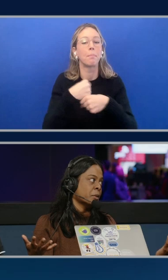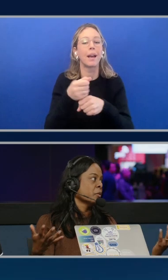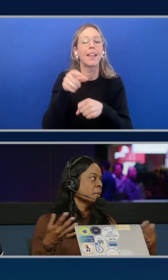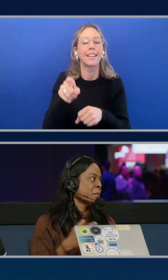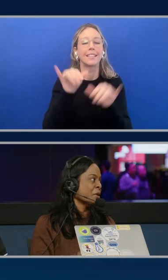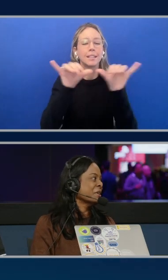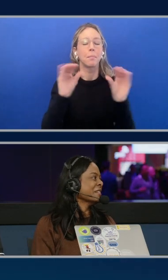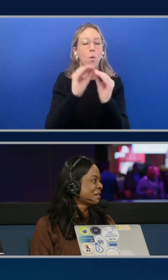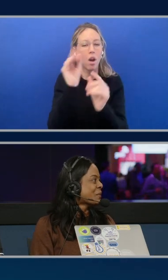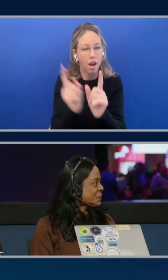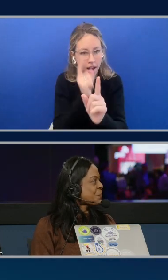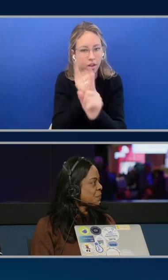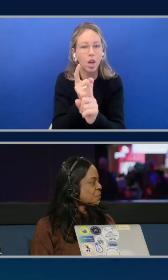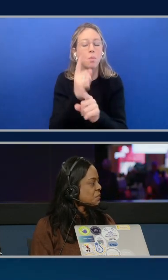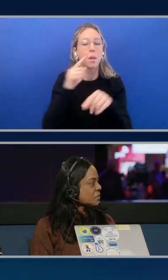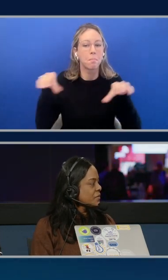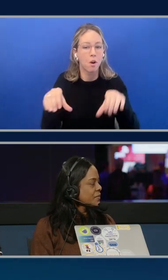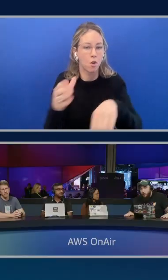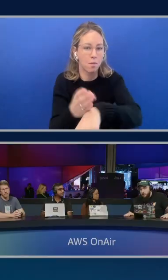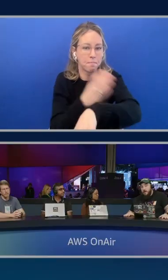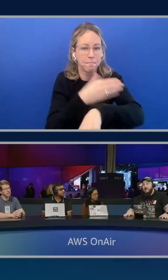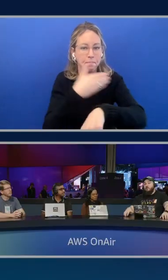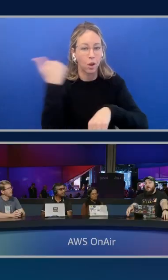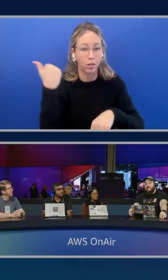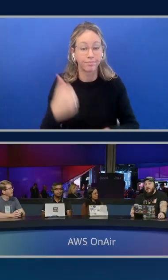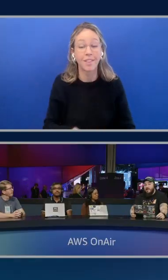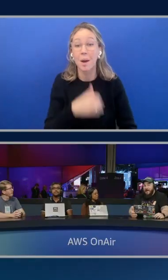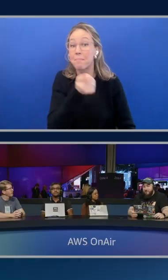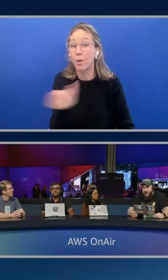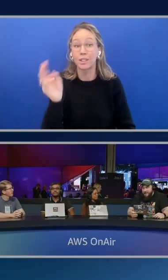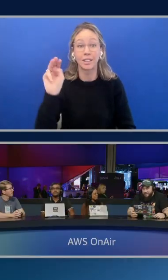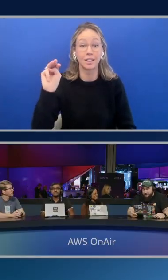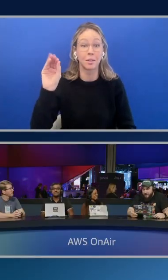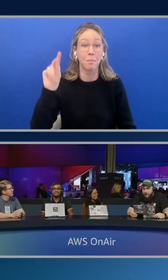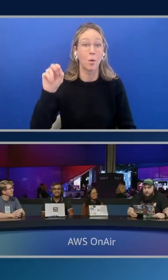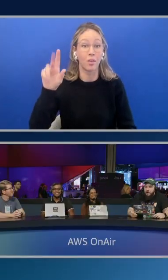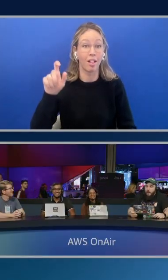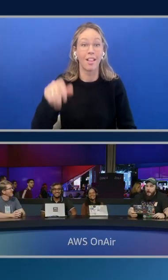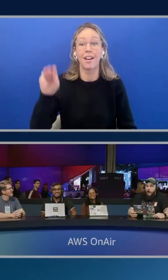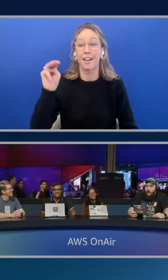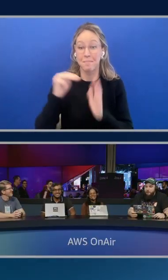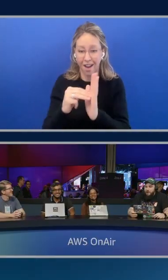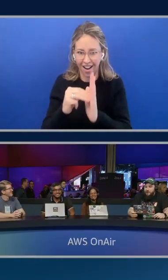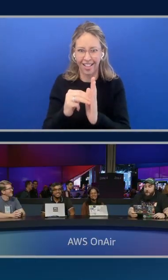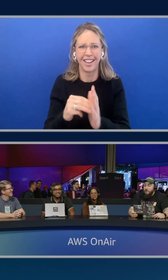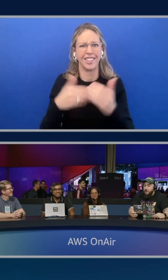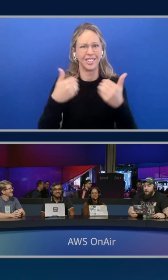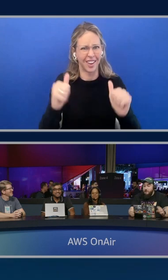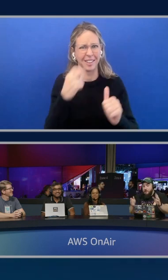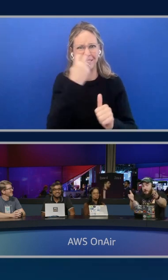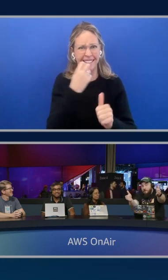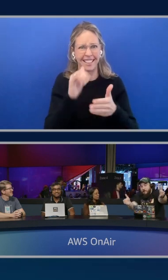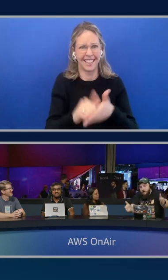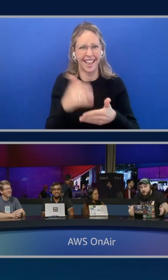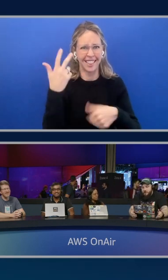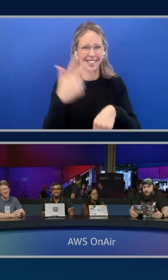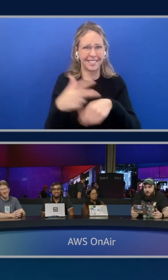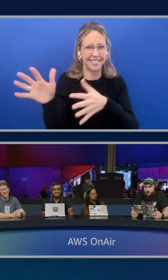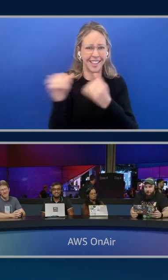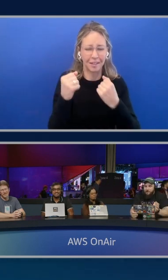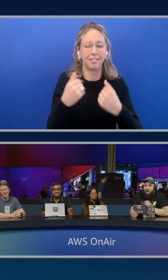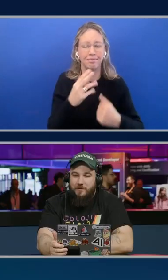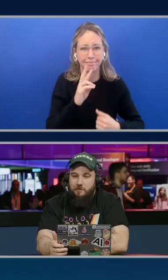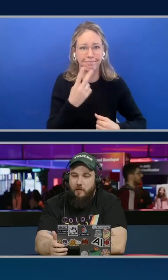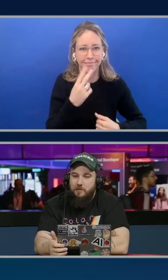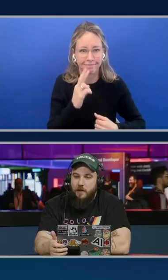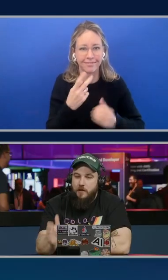and performing better. Exactly, yeah. Multimodal models, try saying that fast 10 times. But they're the ones that, they're the real heroes here that are